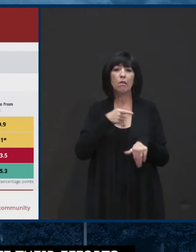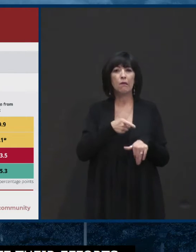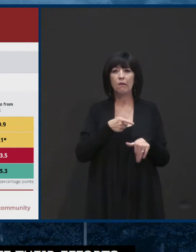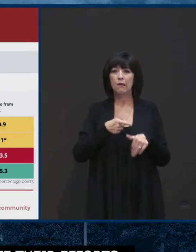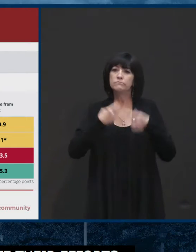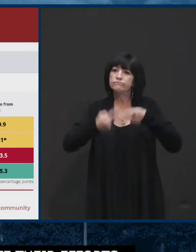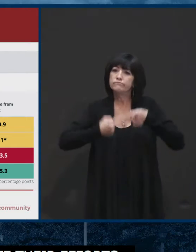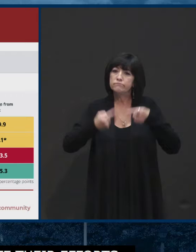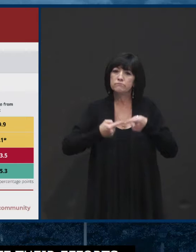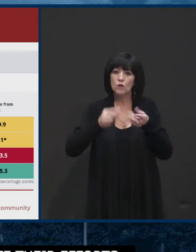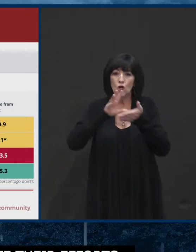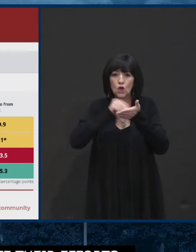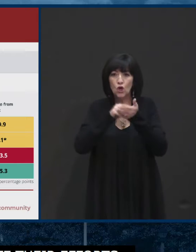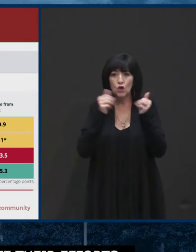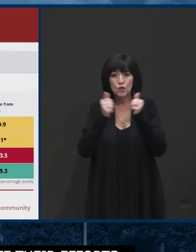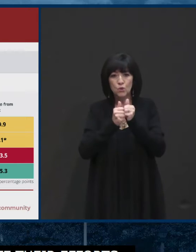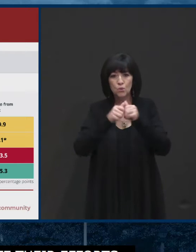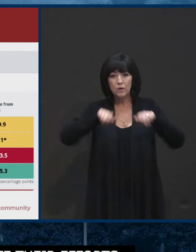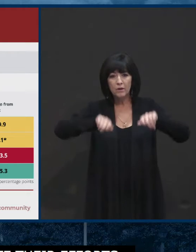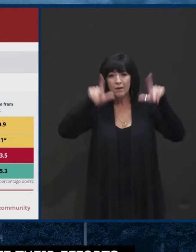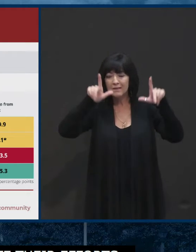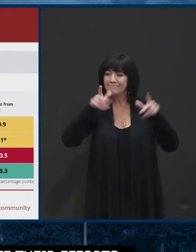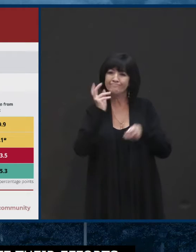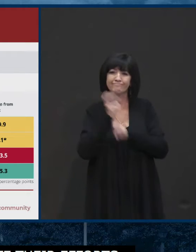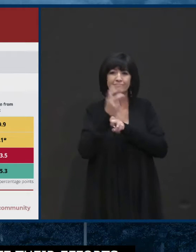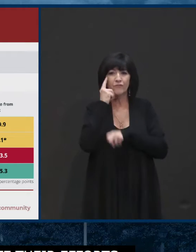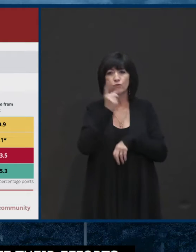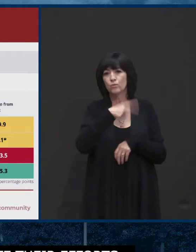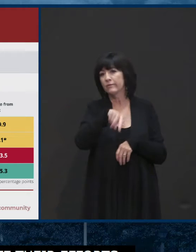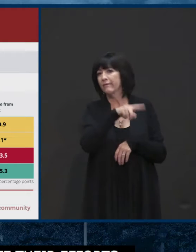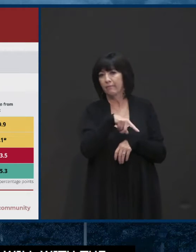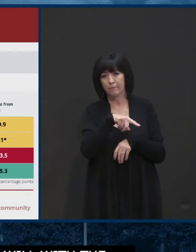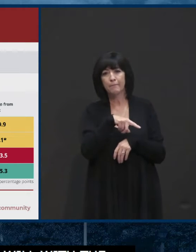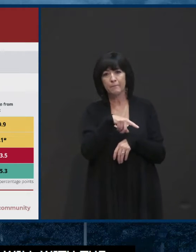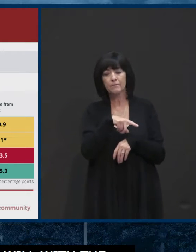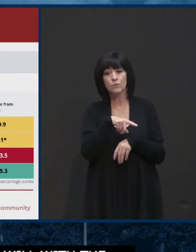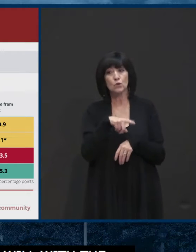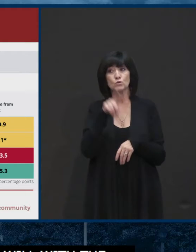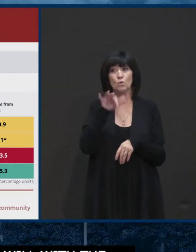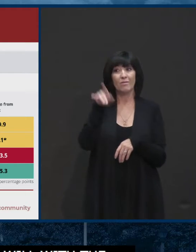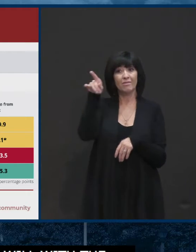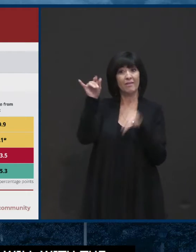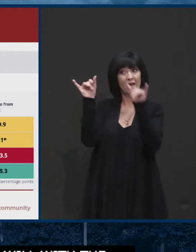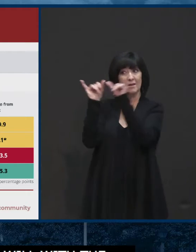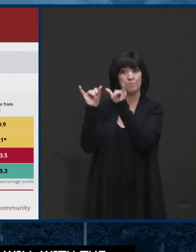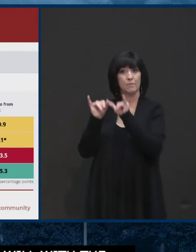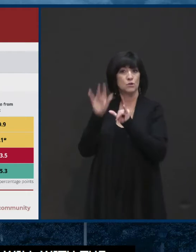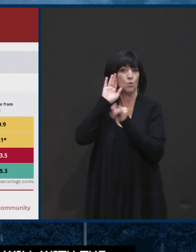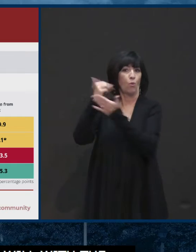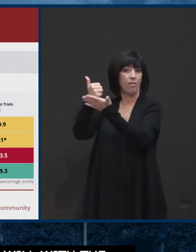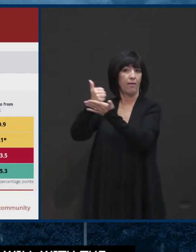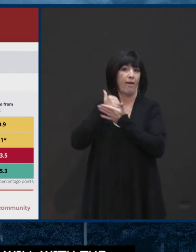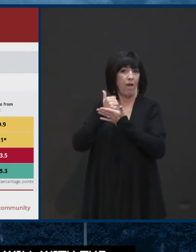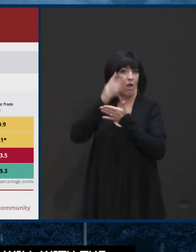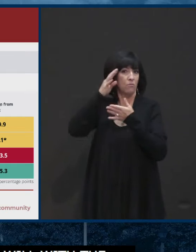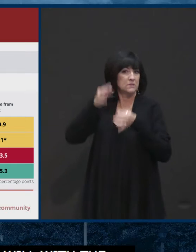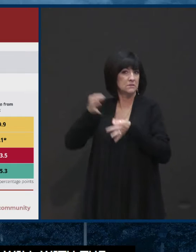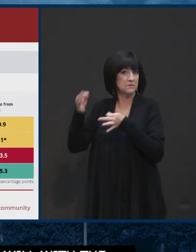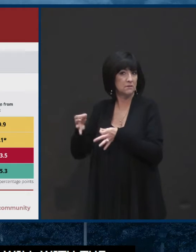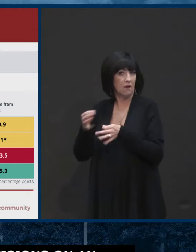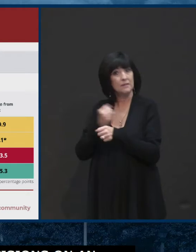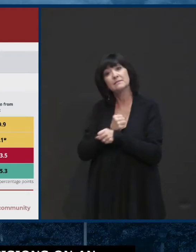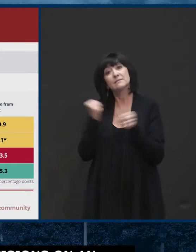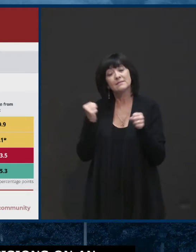additional measures will help us to make those decisions on an individual basis. Districts are making those